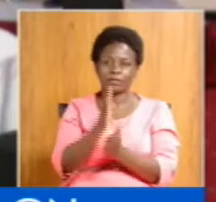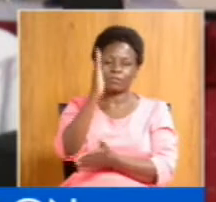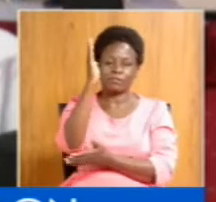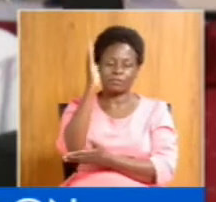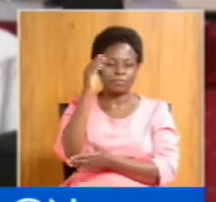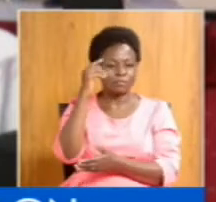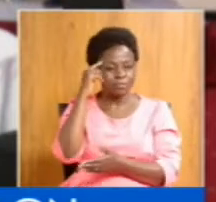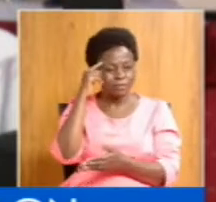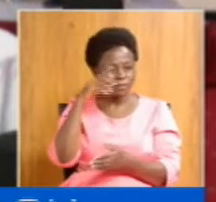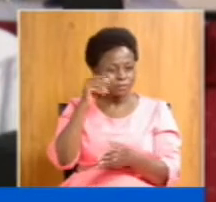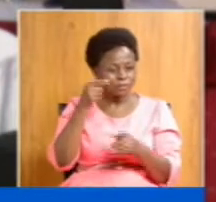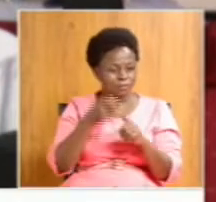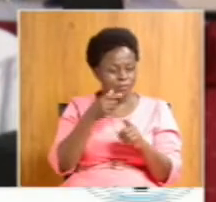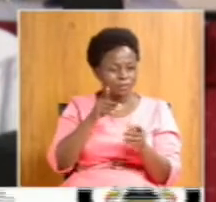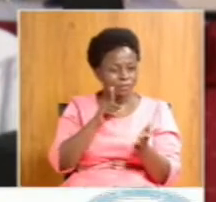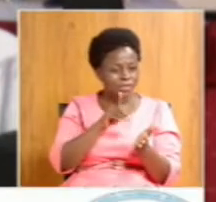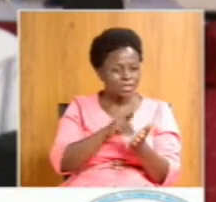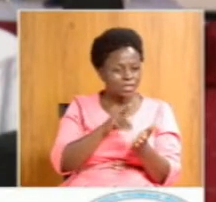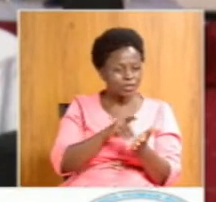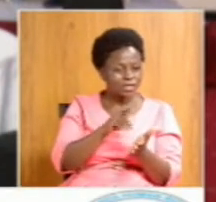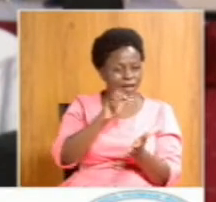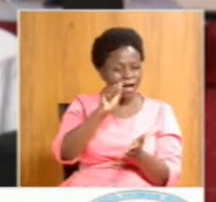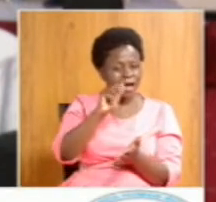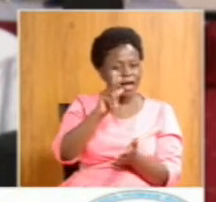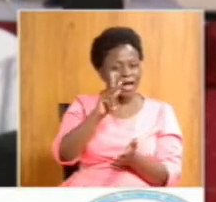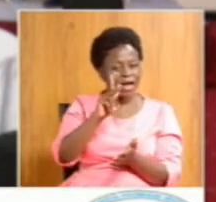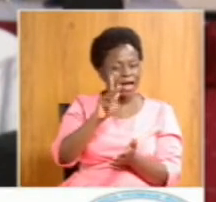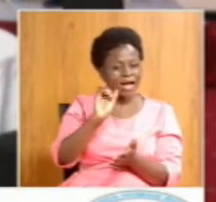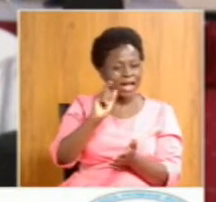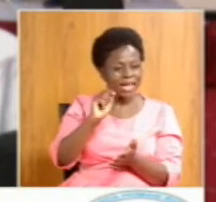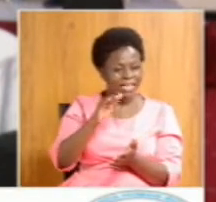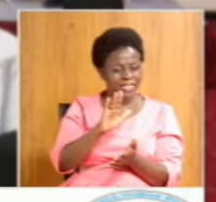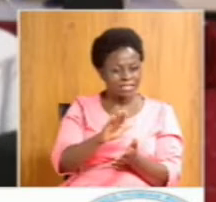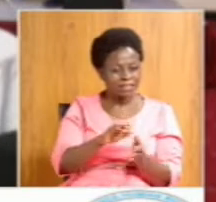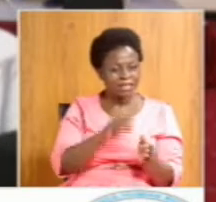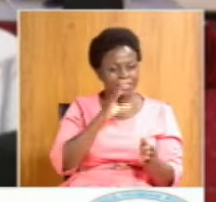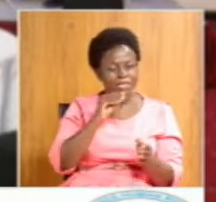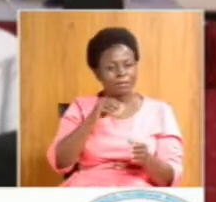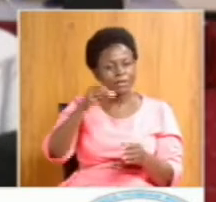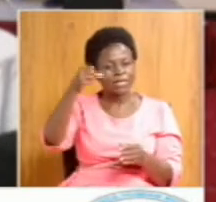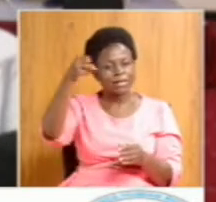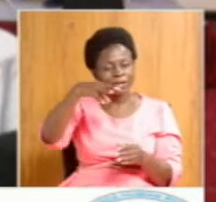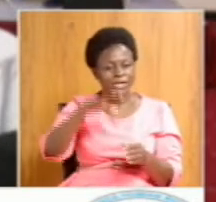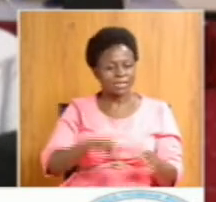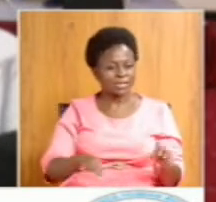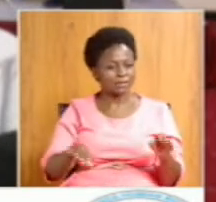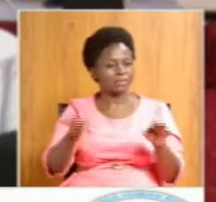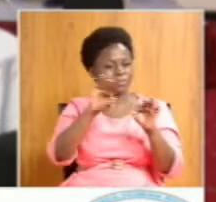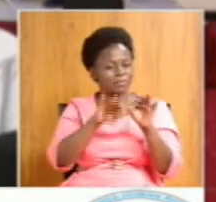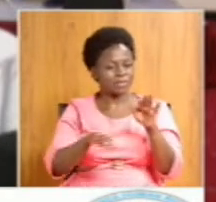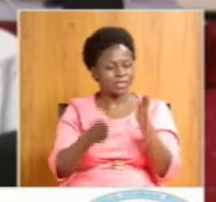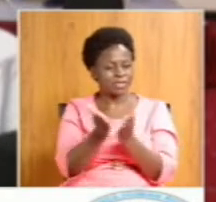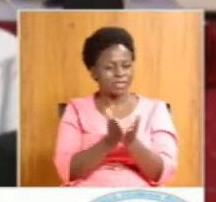I'll pick it up from where Dr. Evelyn Akech has left it and speak about electricity as an essential service